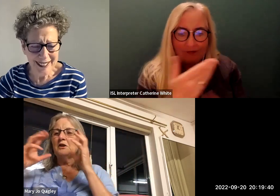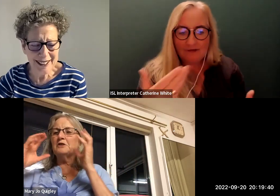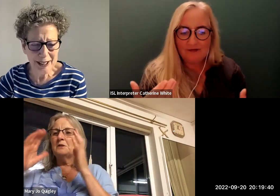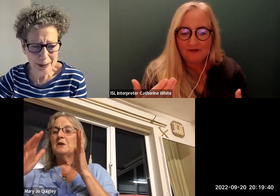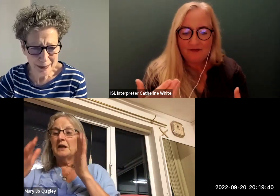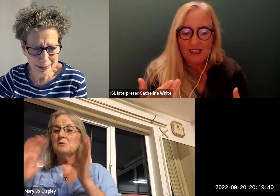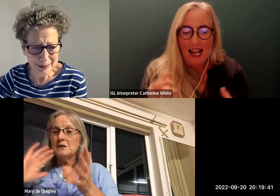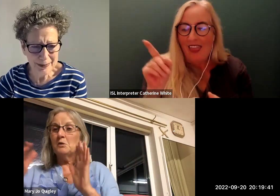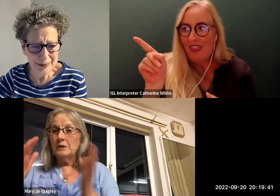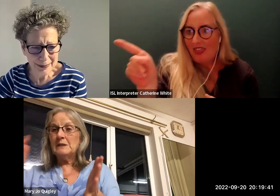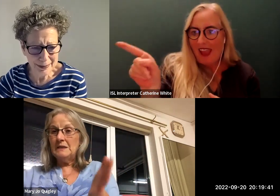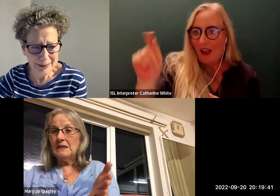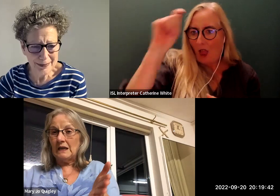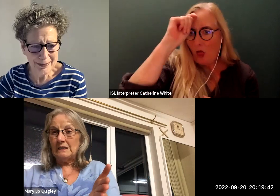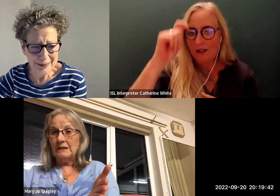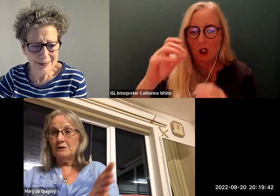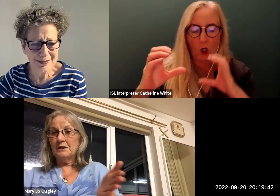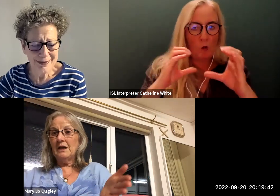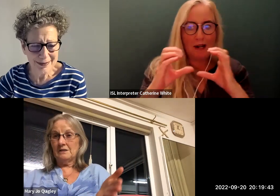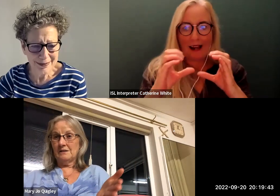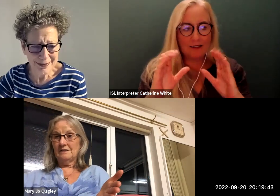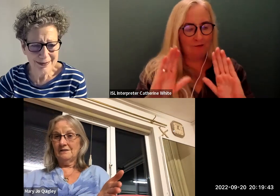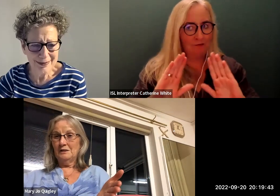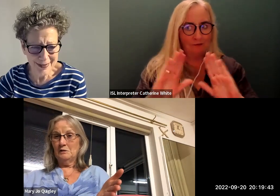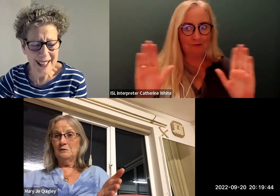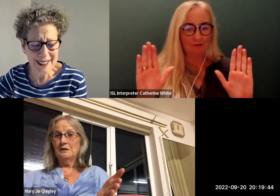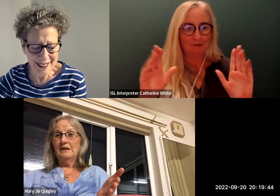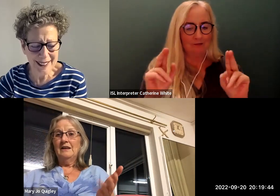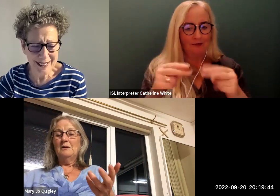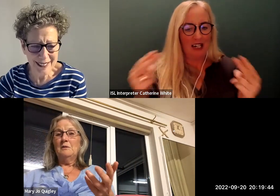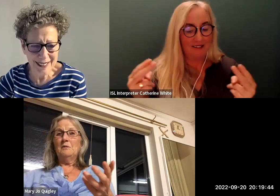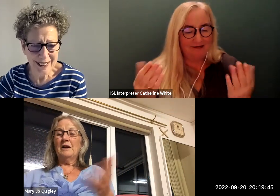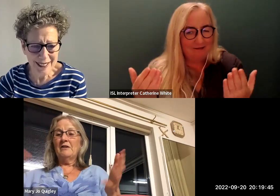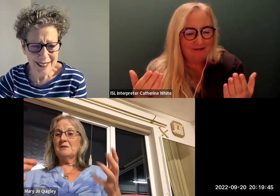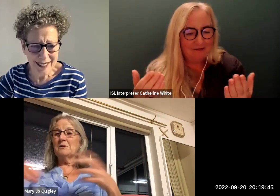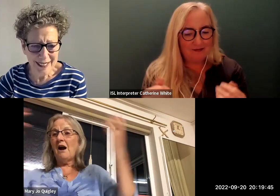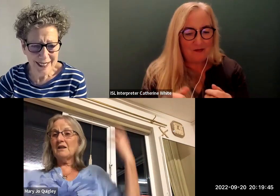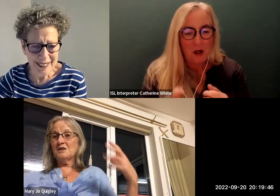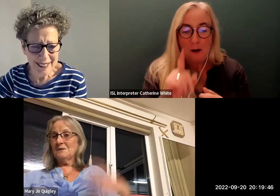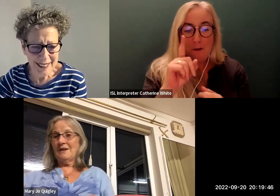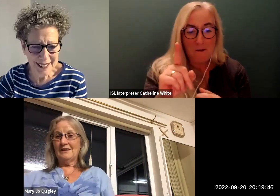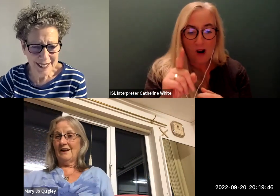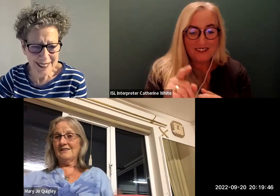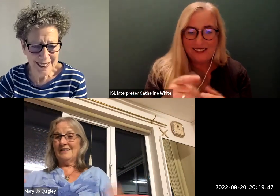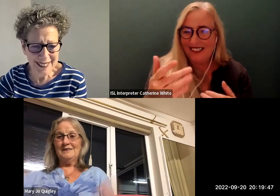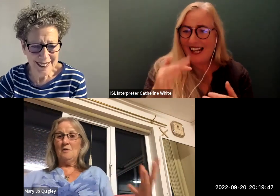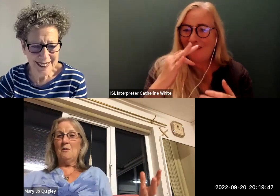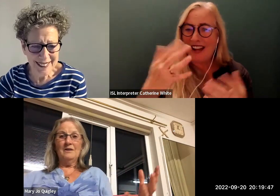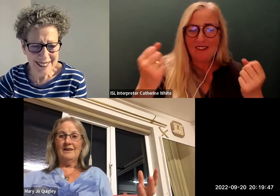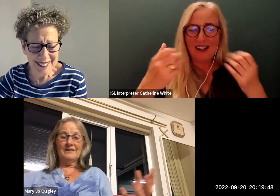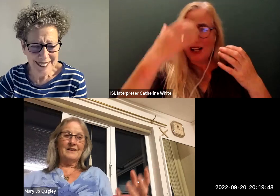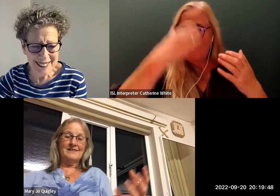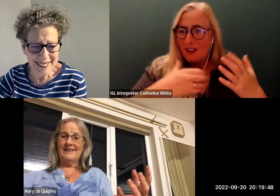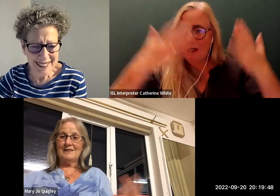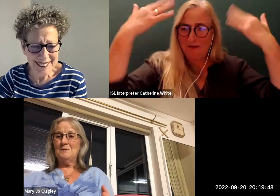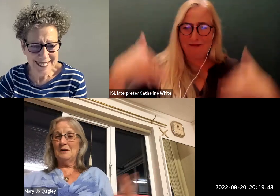they thought the communication was solely speaking and nothing else, you know. Whereas with the costumes and everything else, it's so